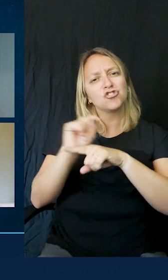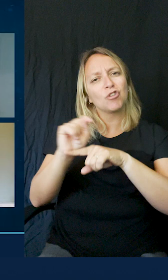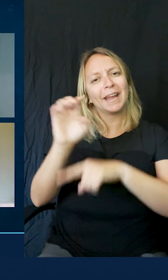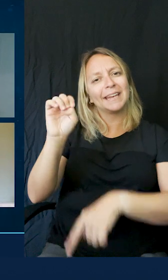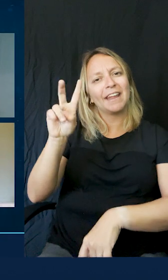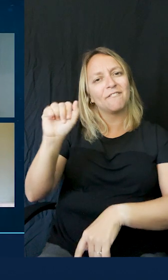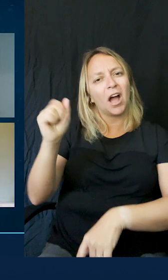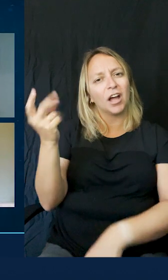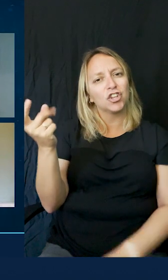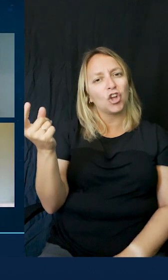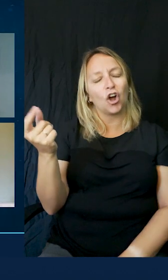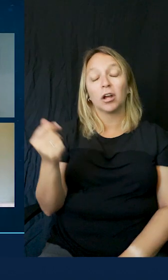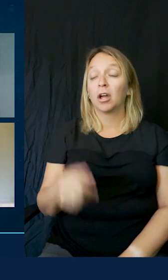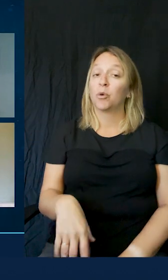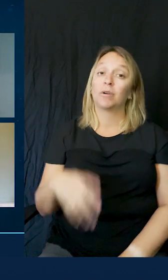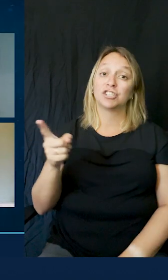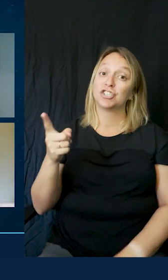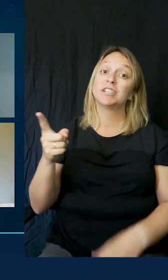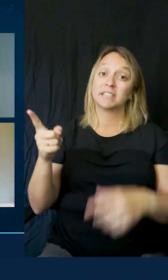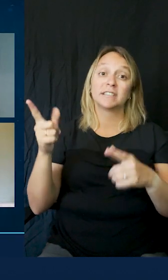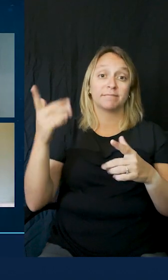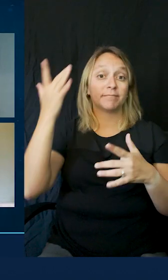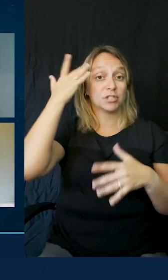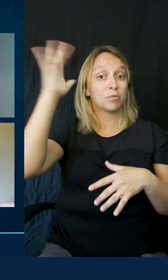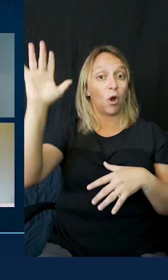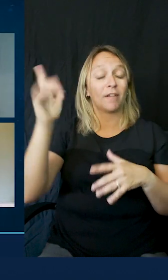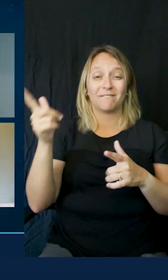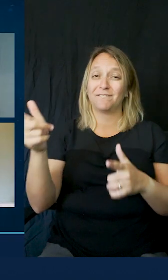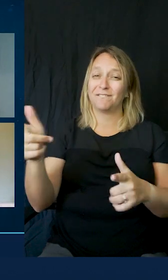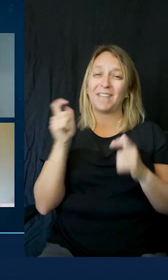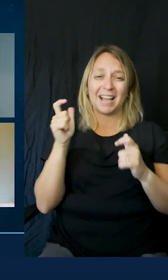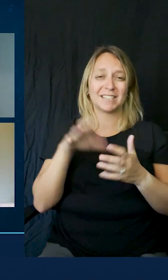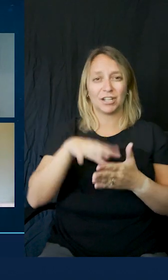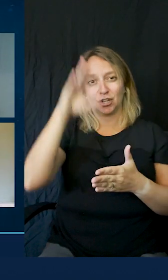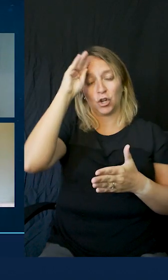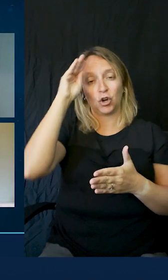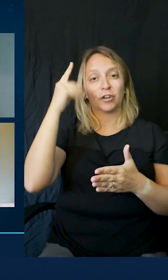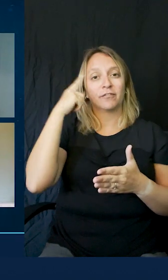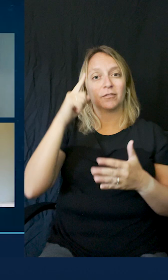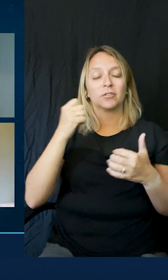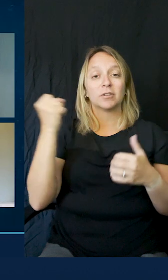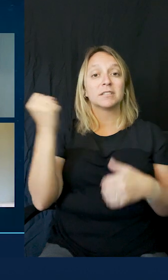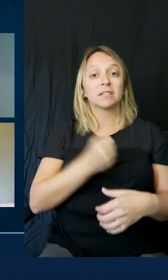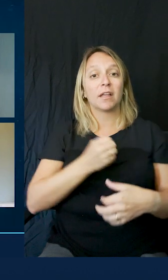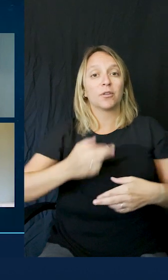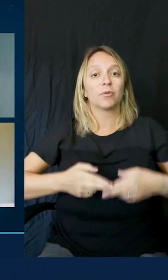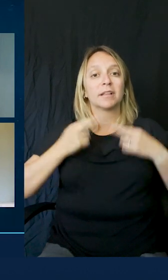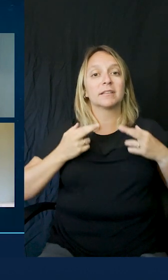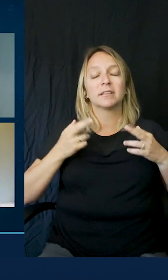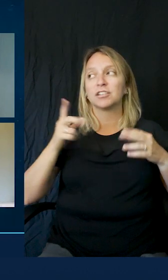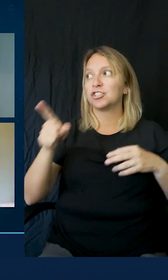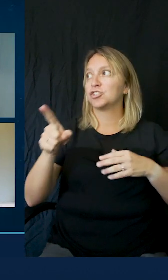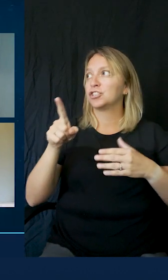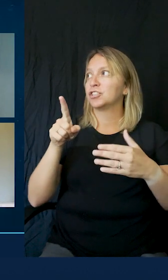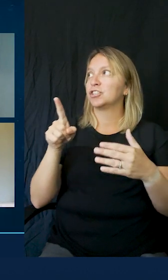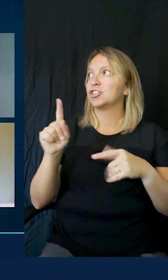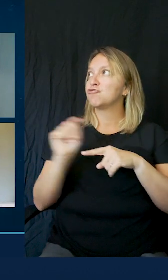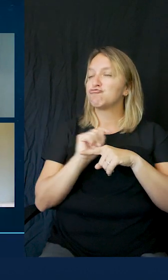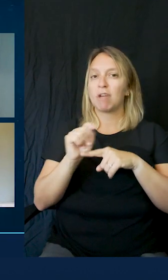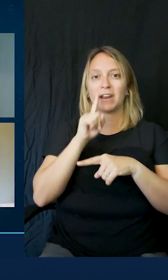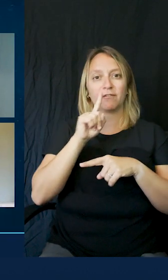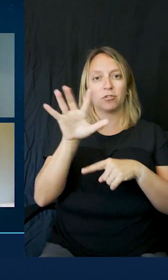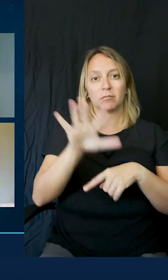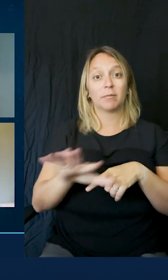us, Eva was a very fast study actually for Southern residents. We were pleasantly surprised. She trained for about 5 days